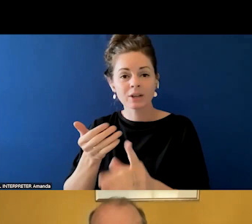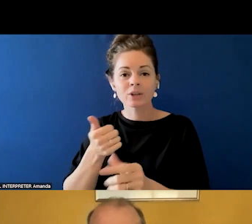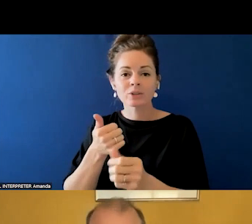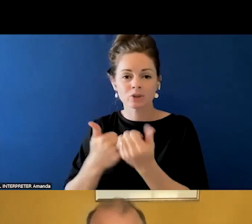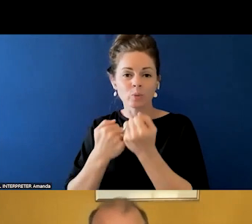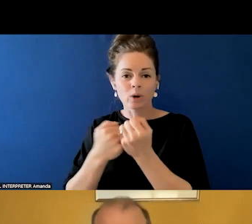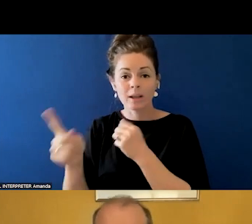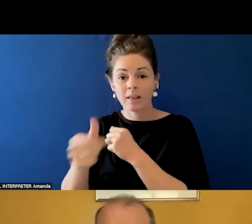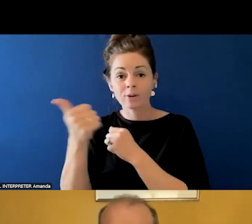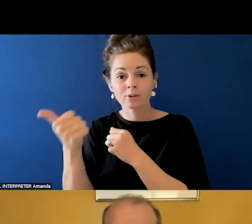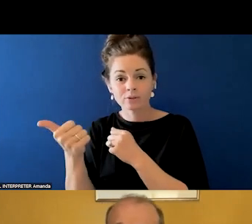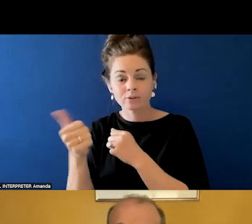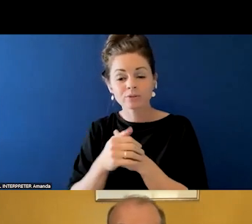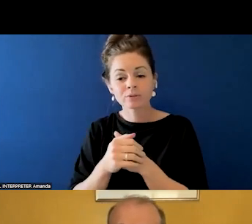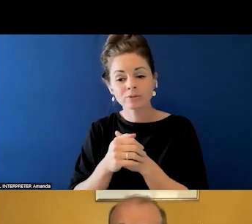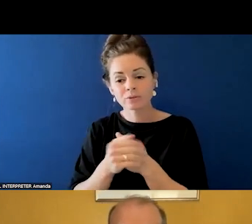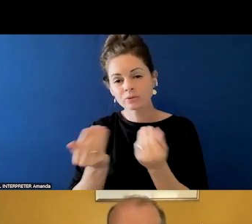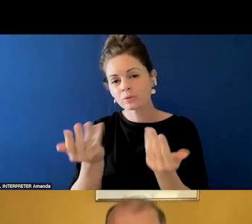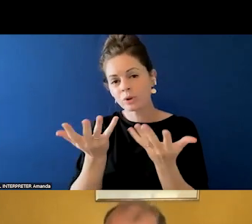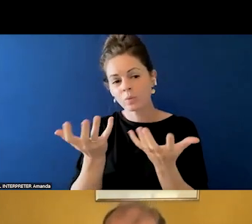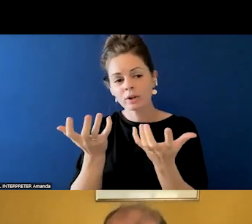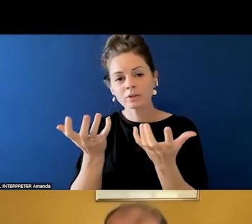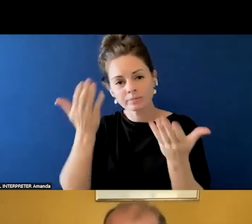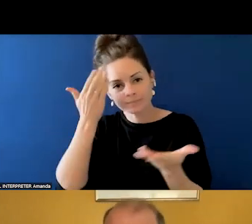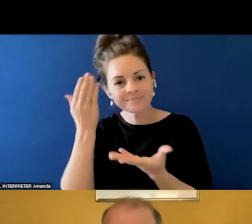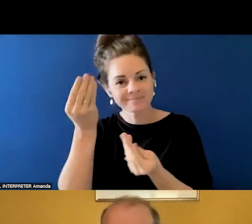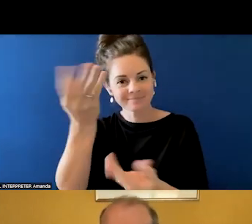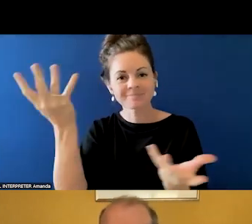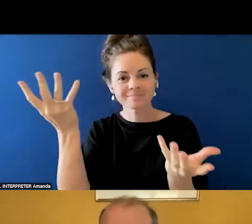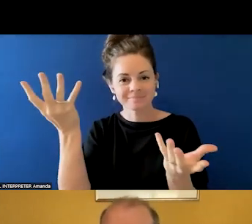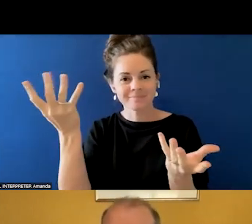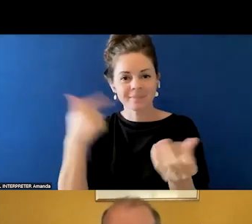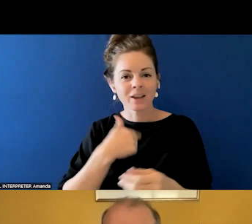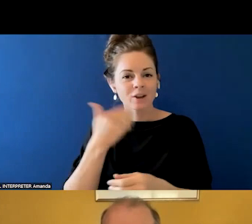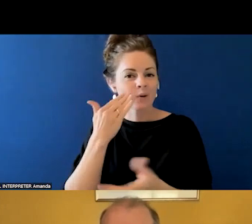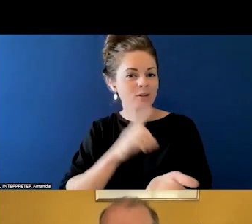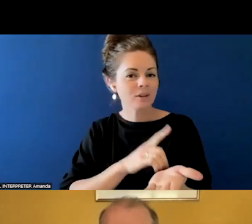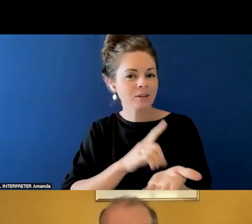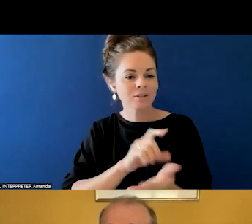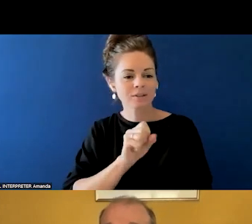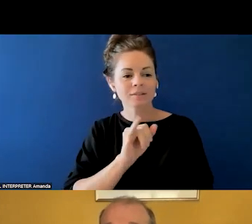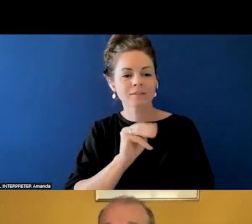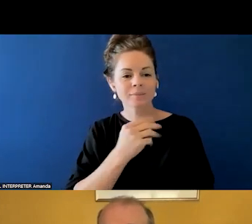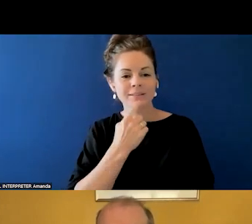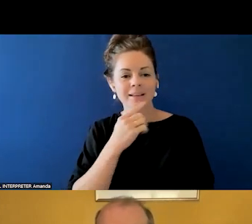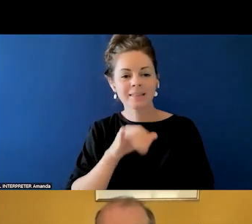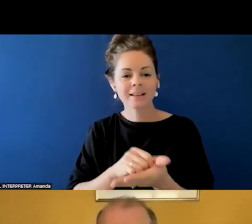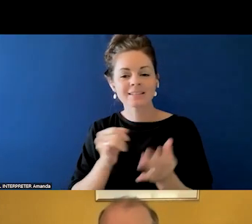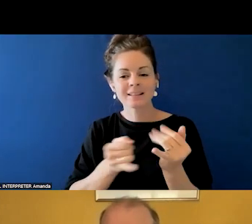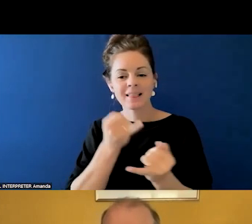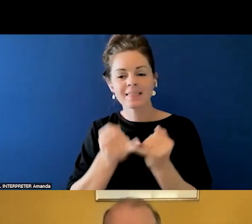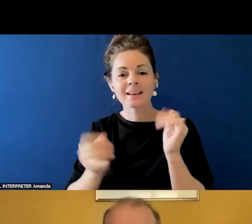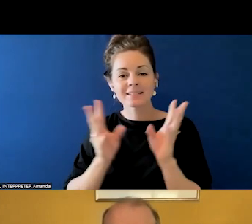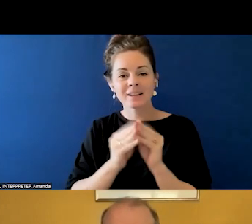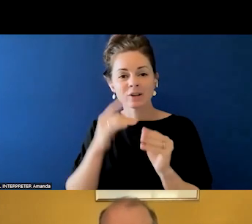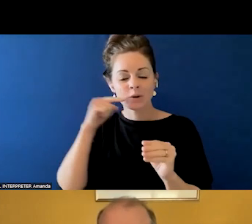So I just wanted to bring this to your attention. I know, as Dr. Sim said, this is the last session for the